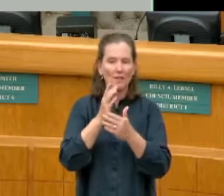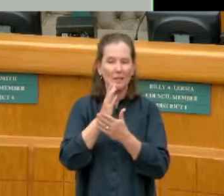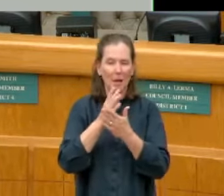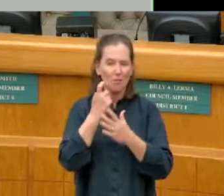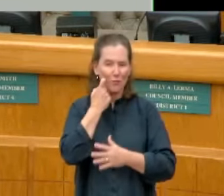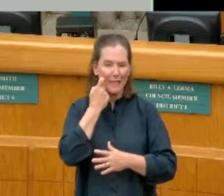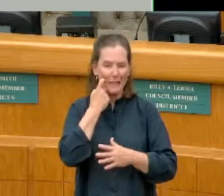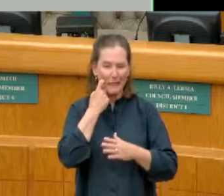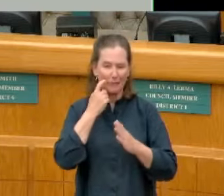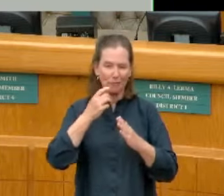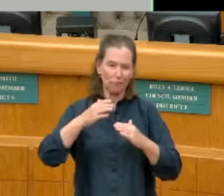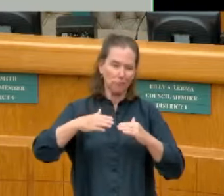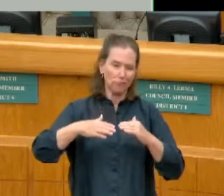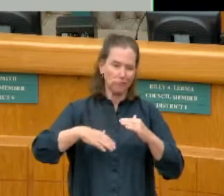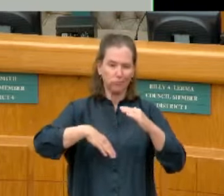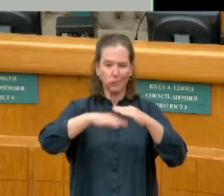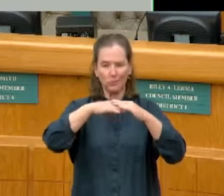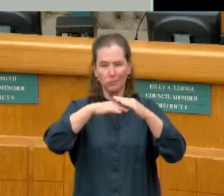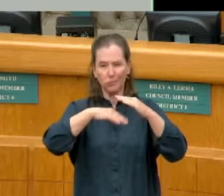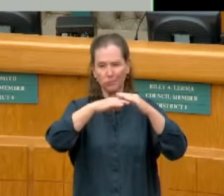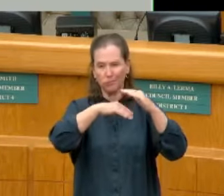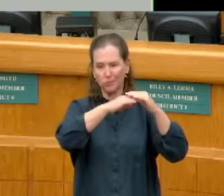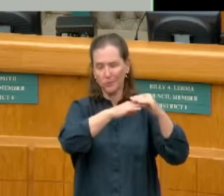in this Delta wave. The first is